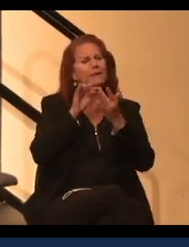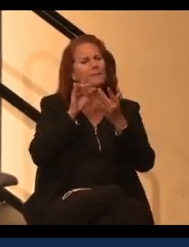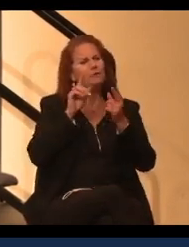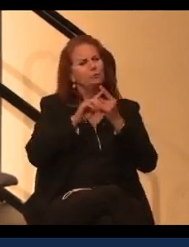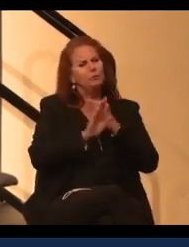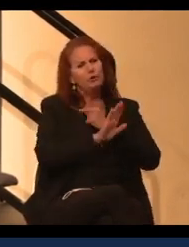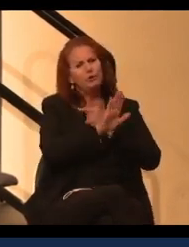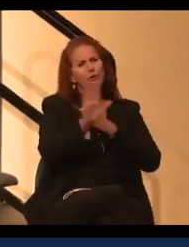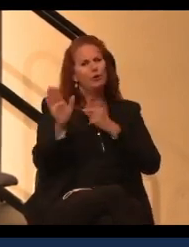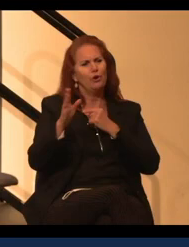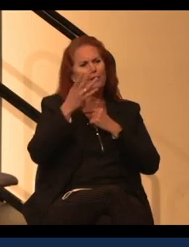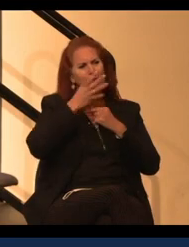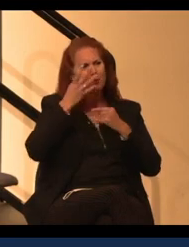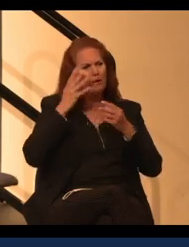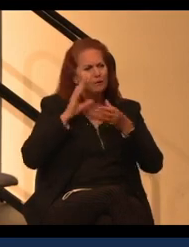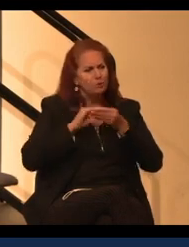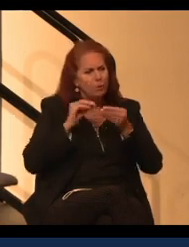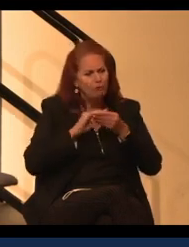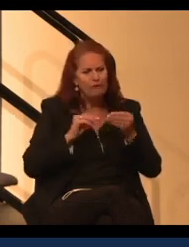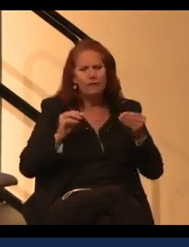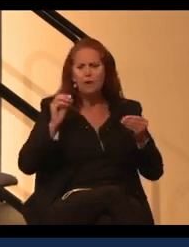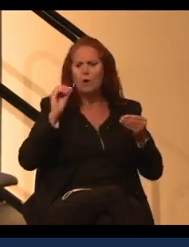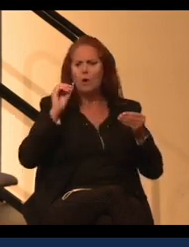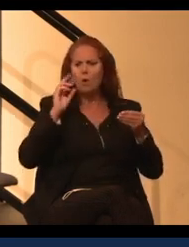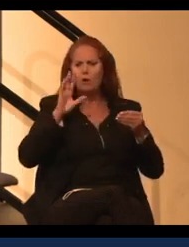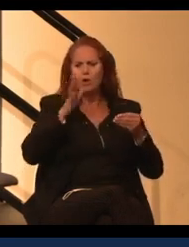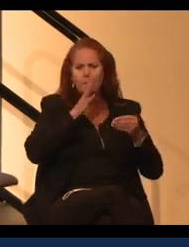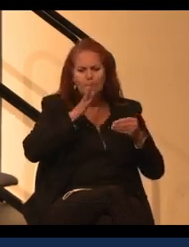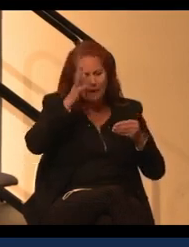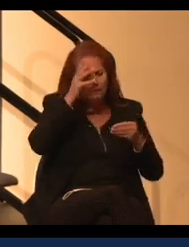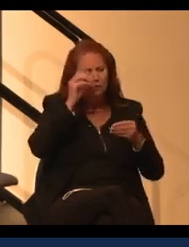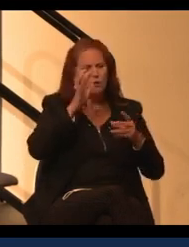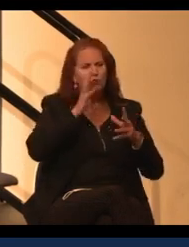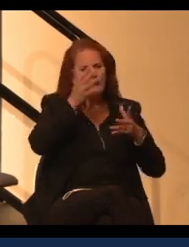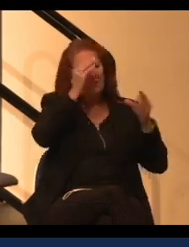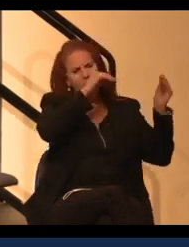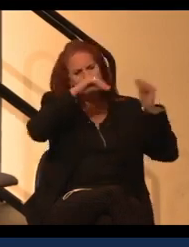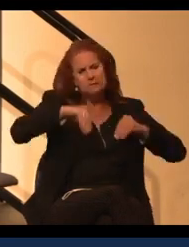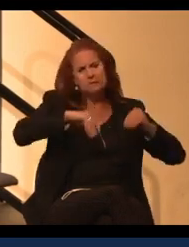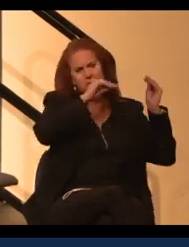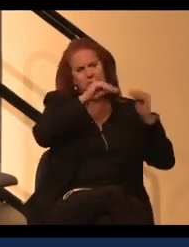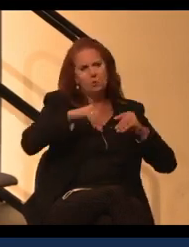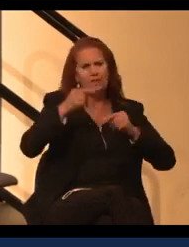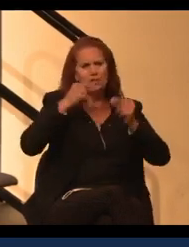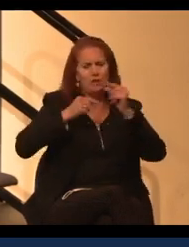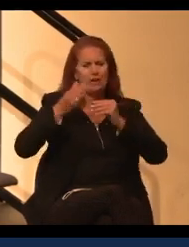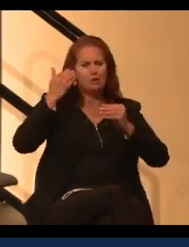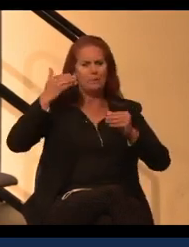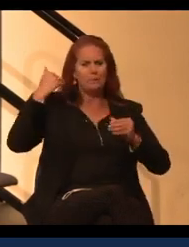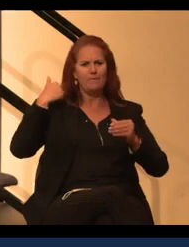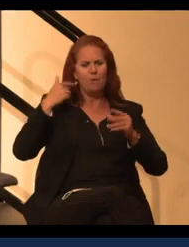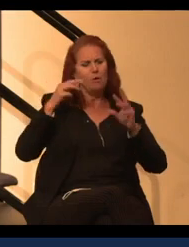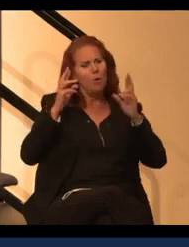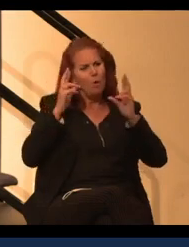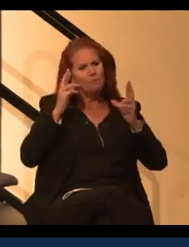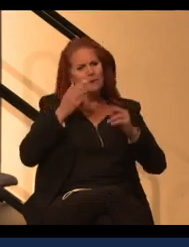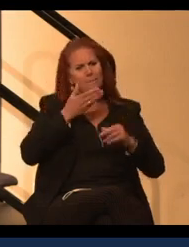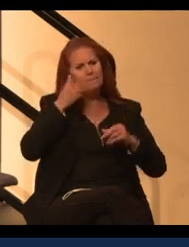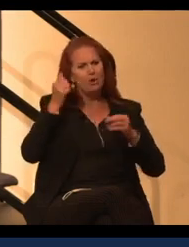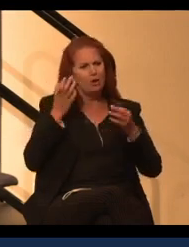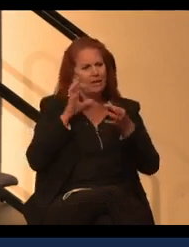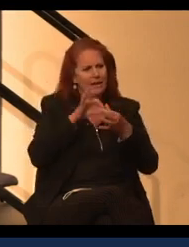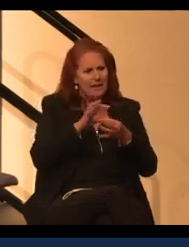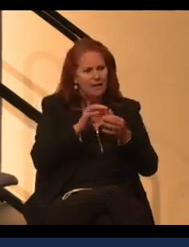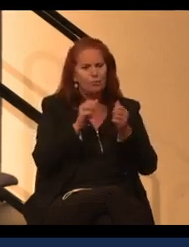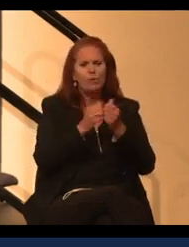own immigrant story or your parents or your grandparents or the generation before, to hopefully better connect